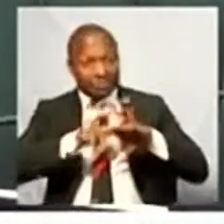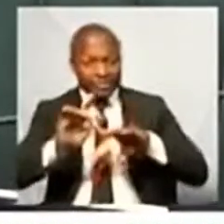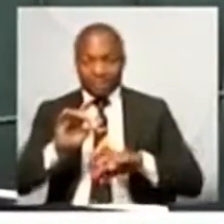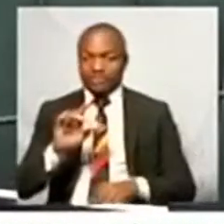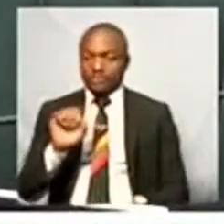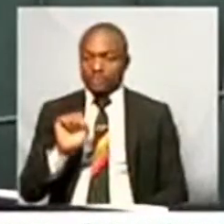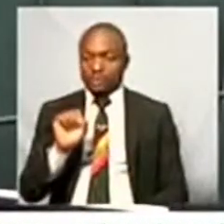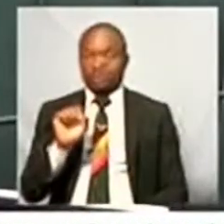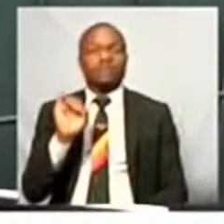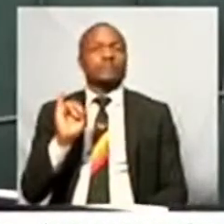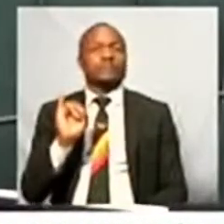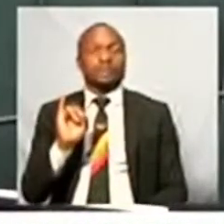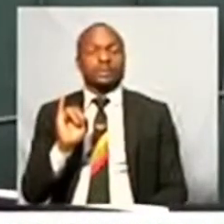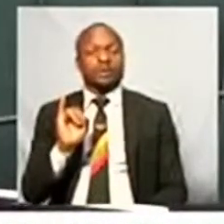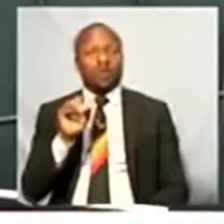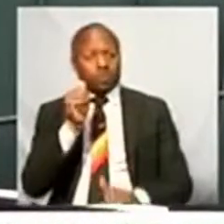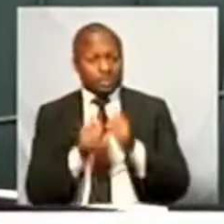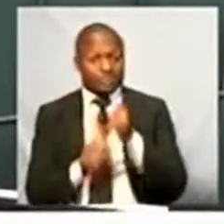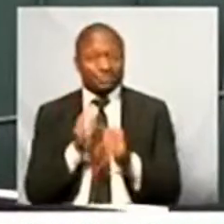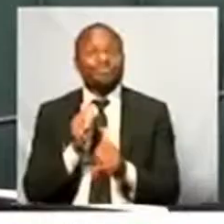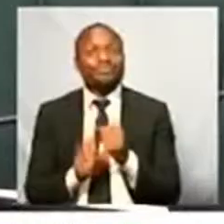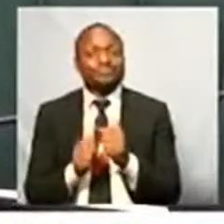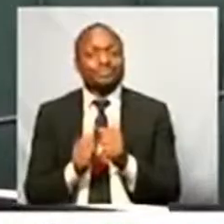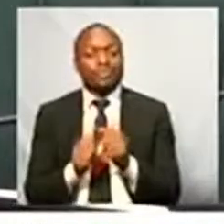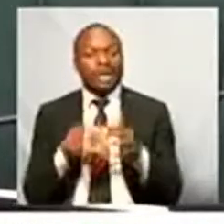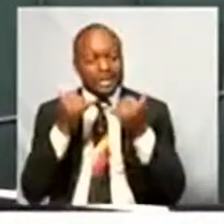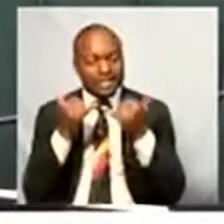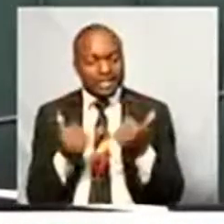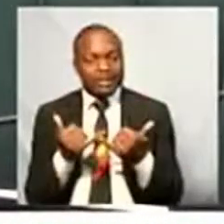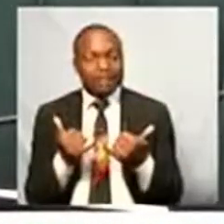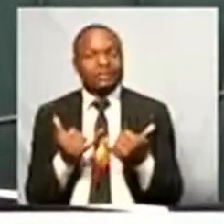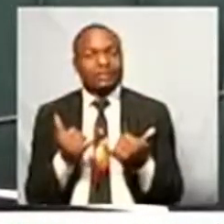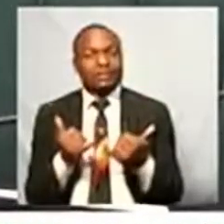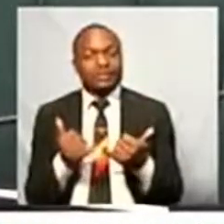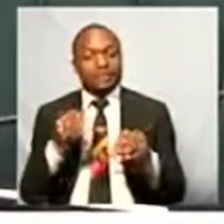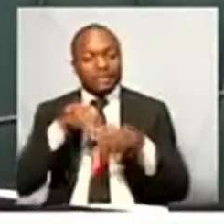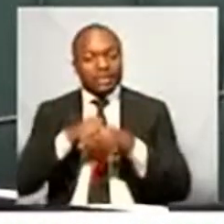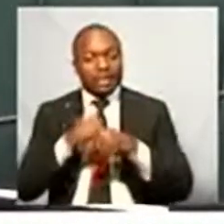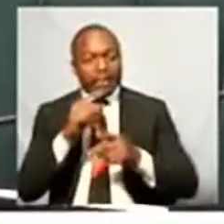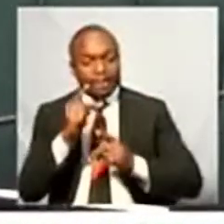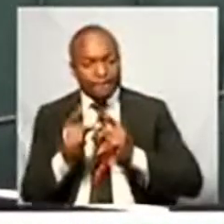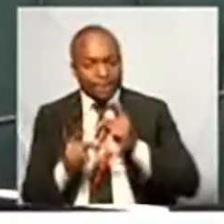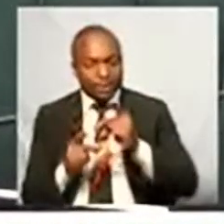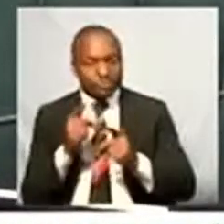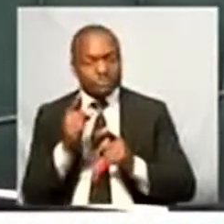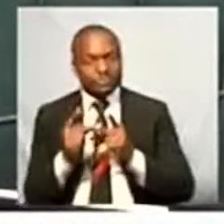SI, which we are now in a process of